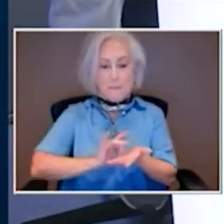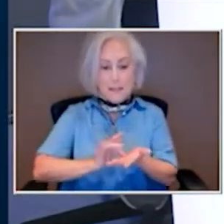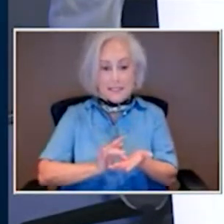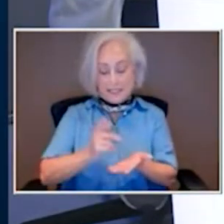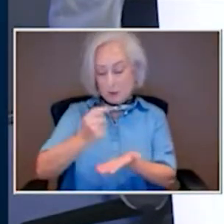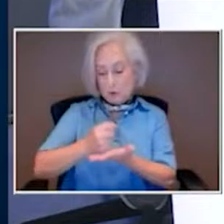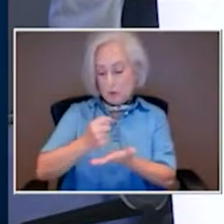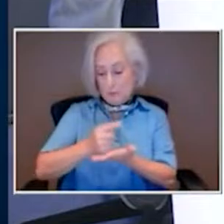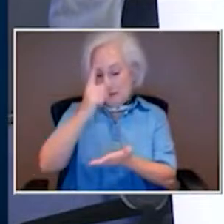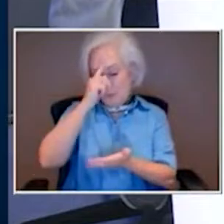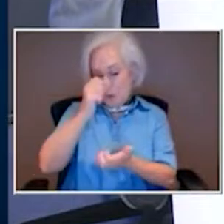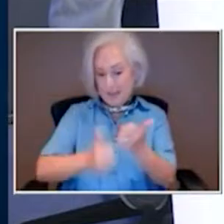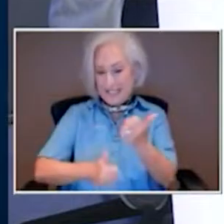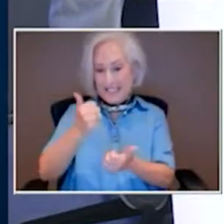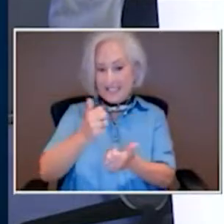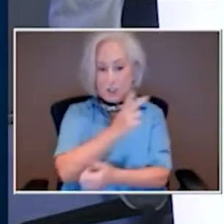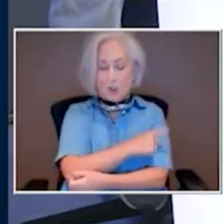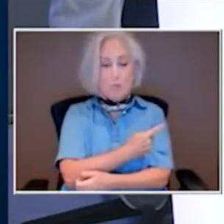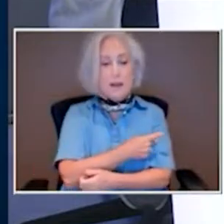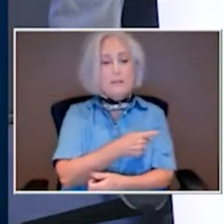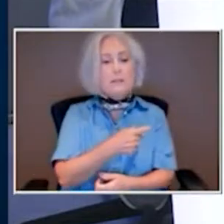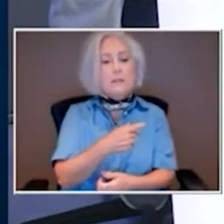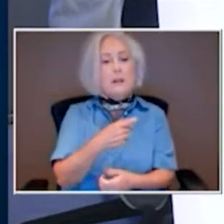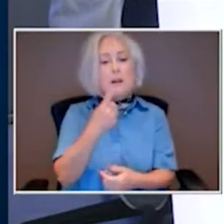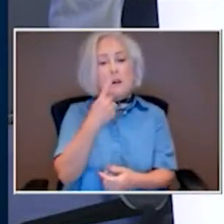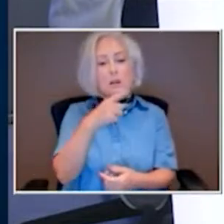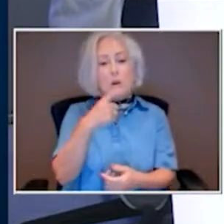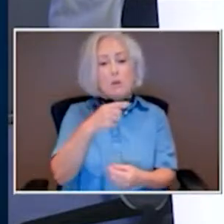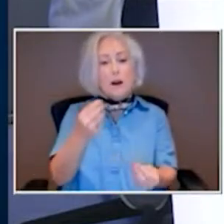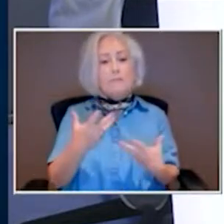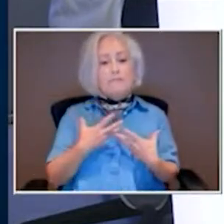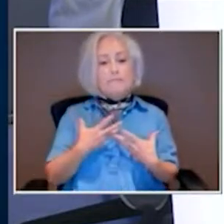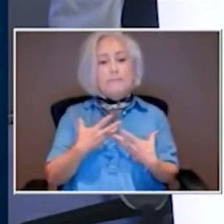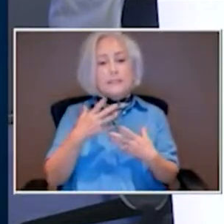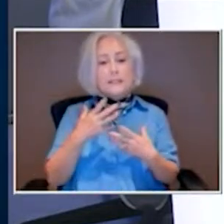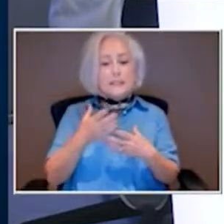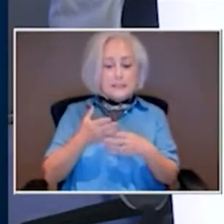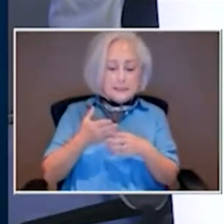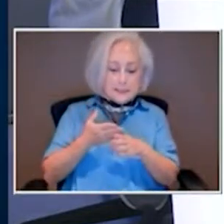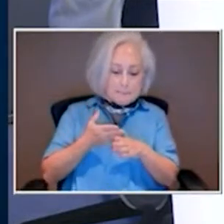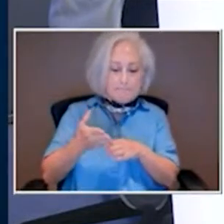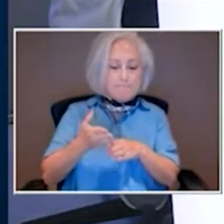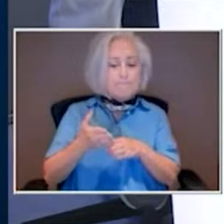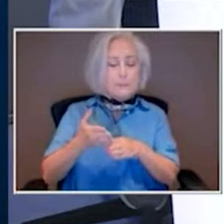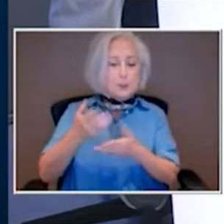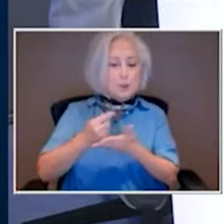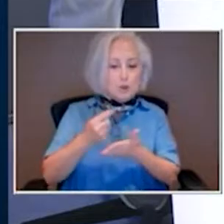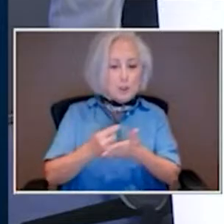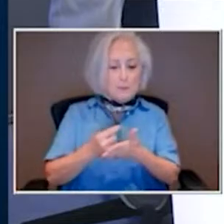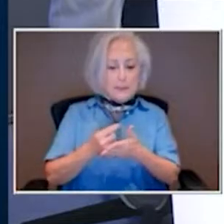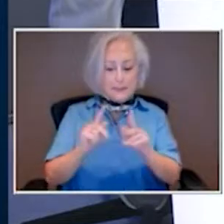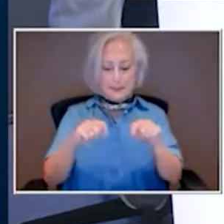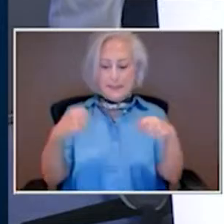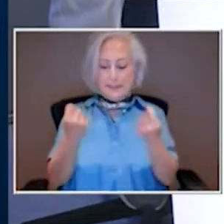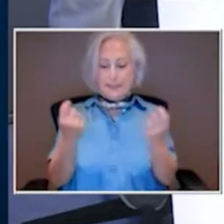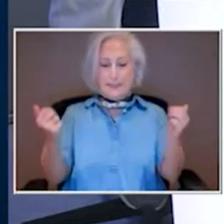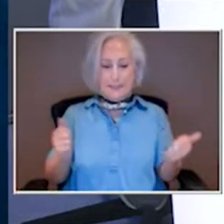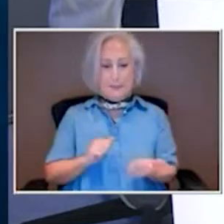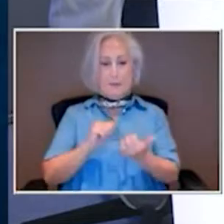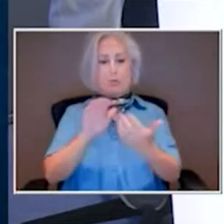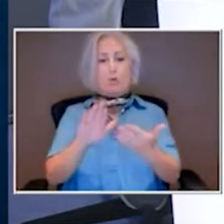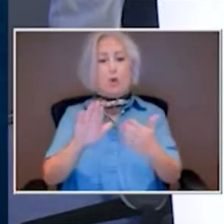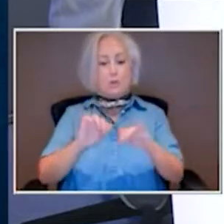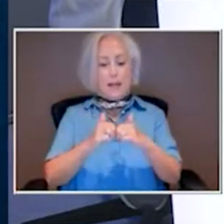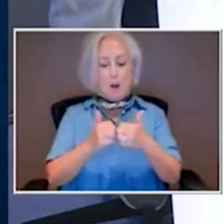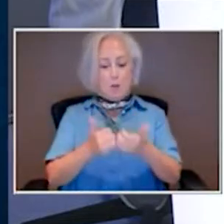you explain the importance of specialized treatments and the team approach, and how that really, you know, helps the outcome